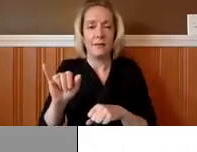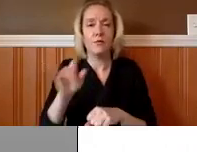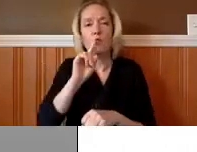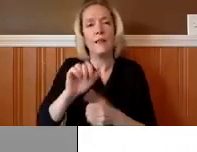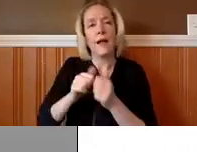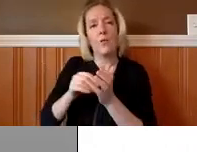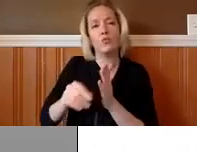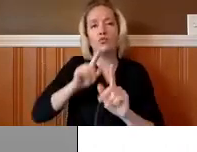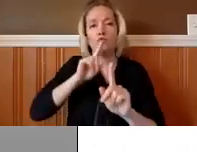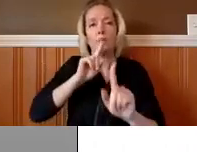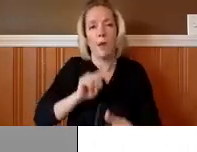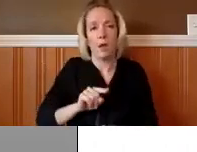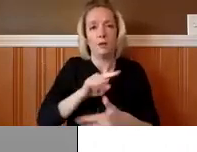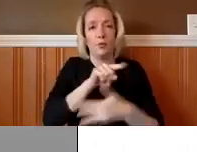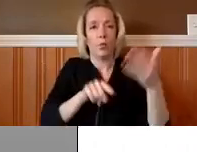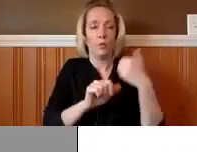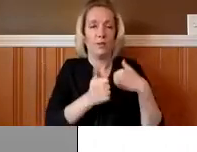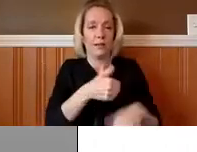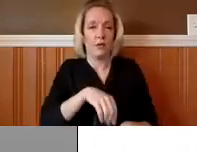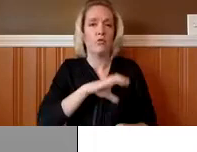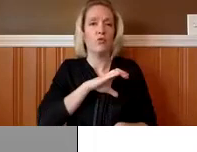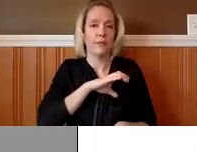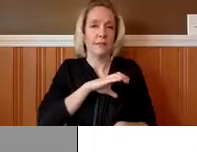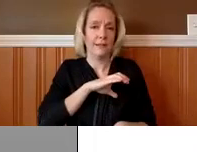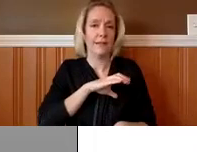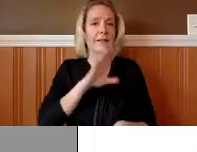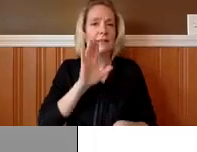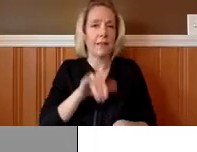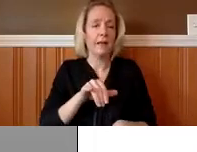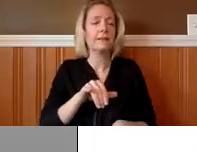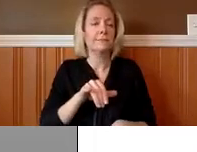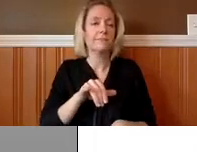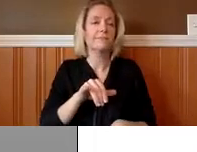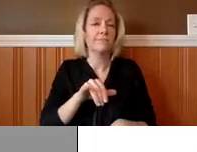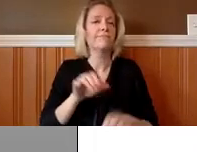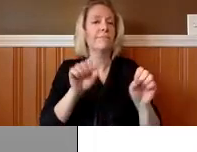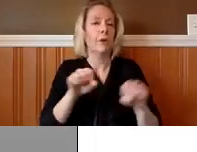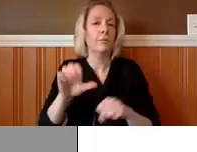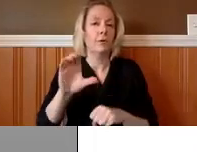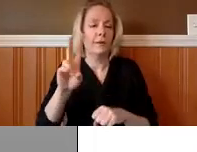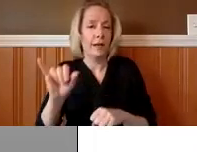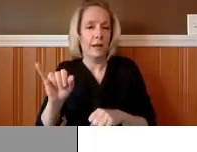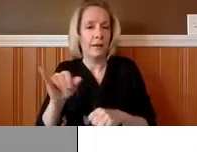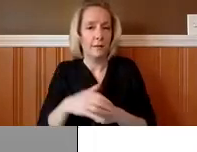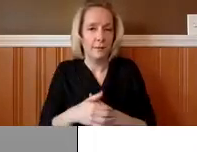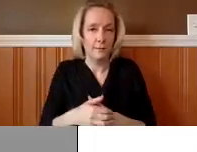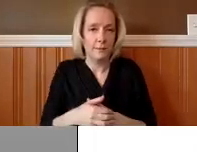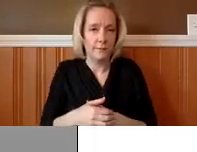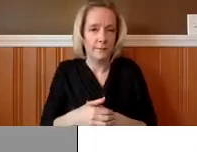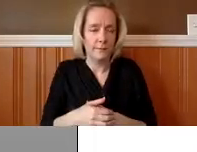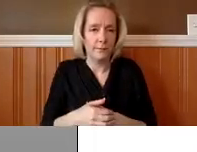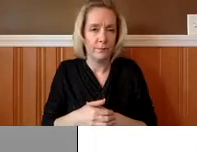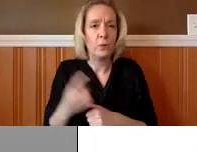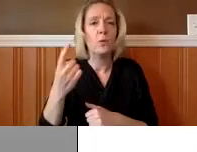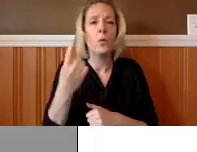is another check, and then their medical background is another check. So those are the 3 things that we consider when we're thinking about identifying a